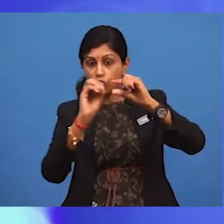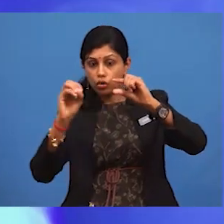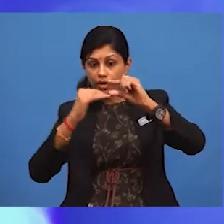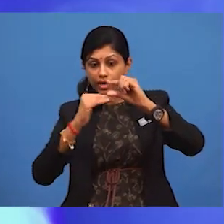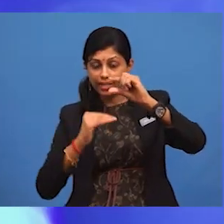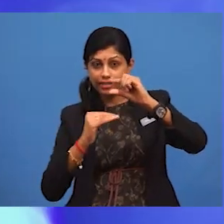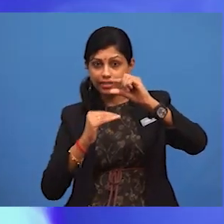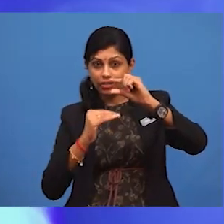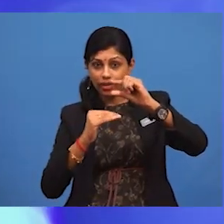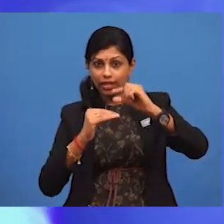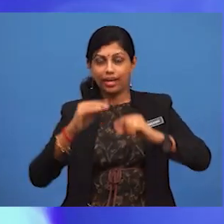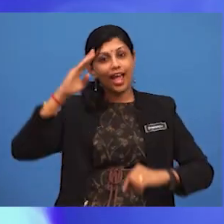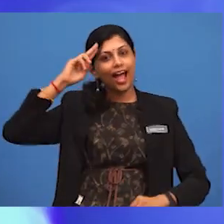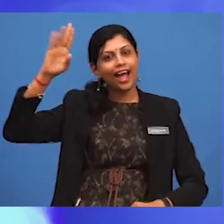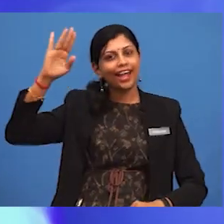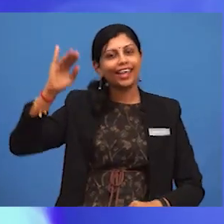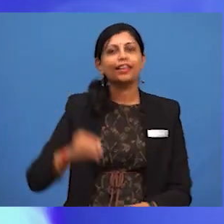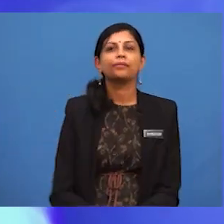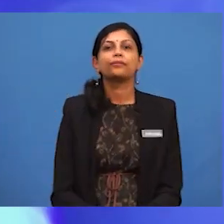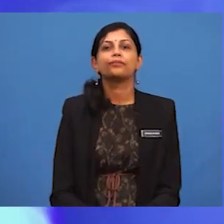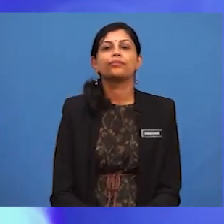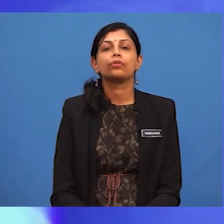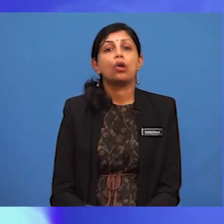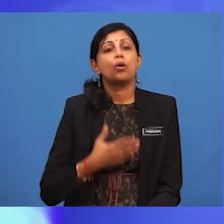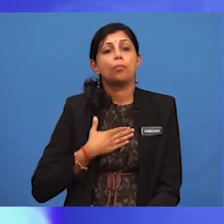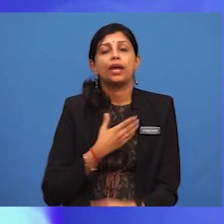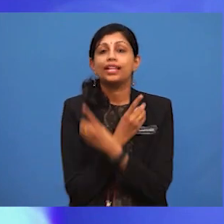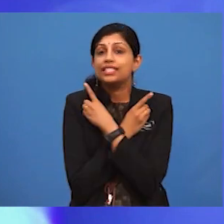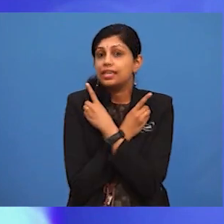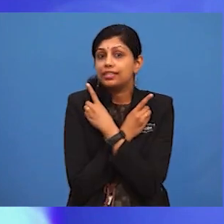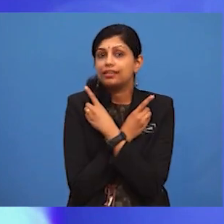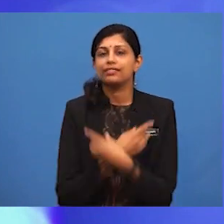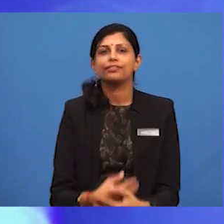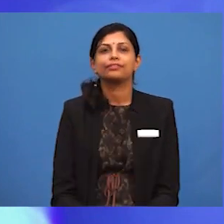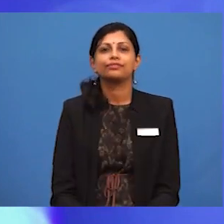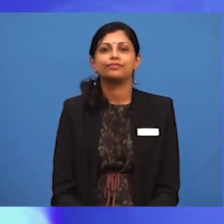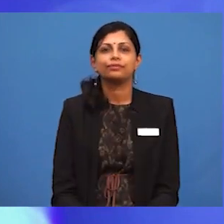Here in the sample, the salutation is "My dear Bella."